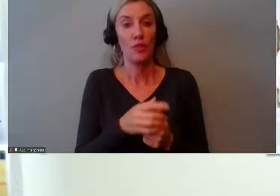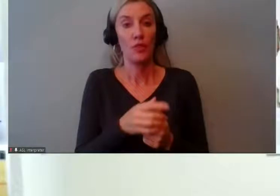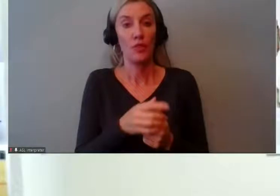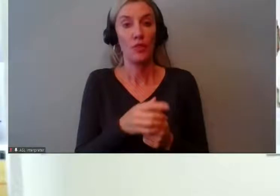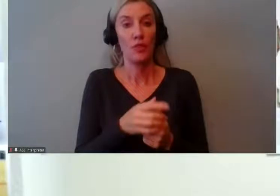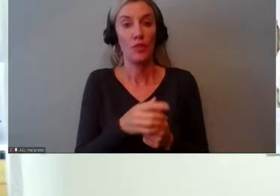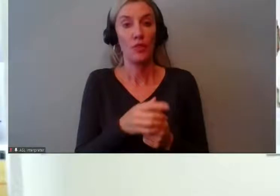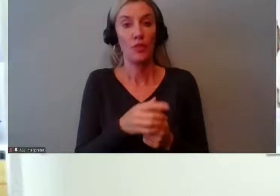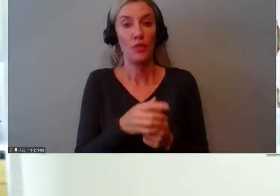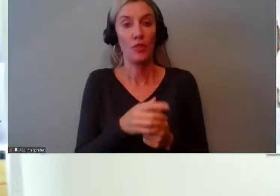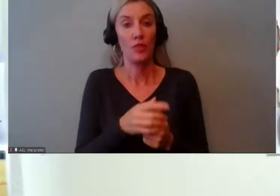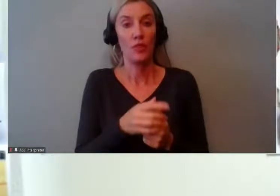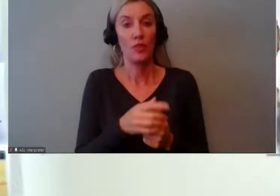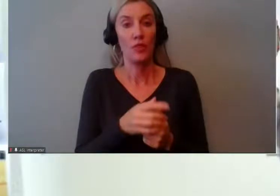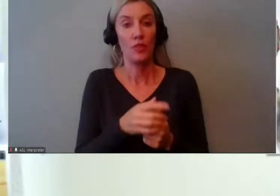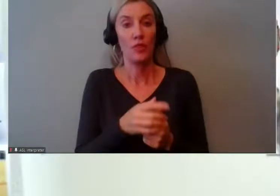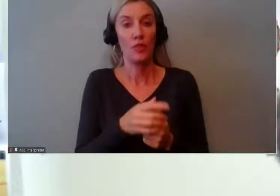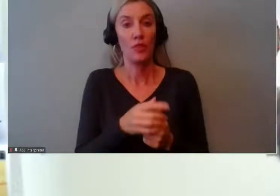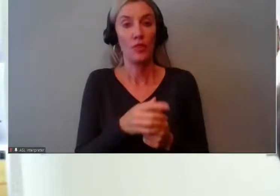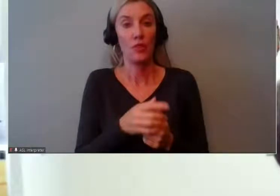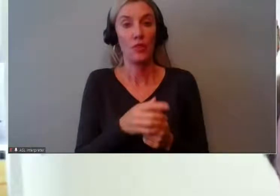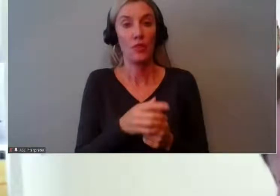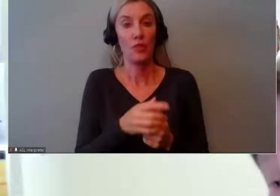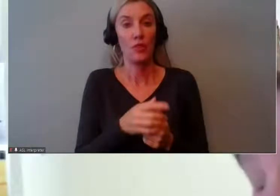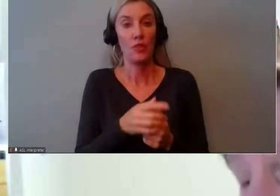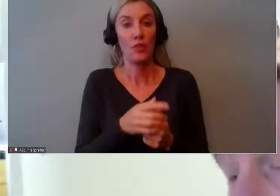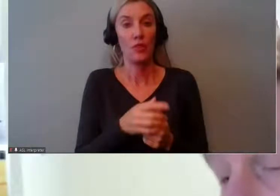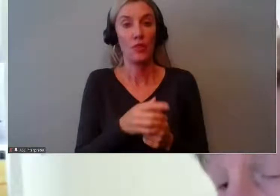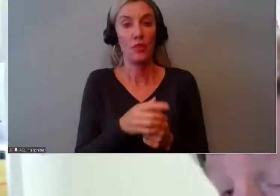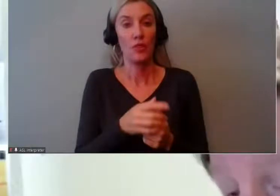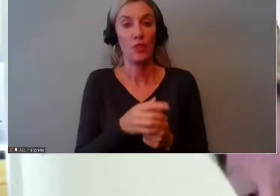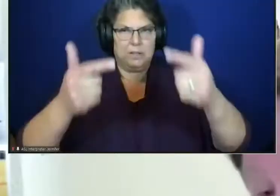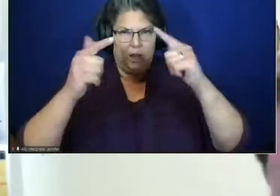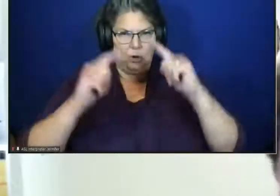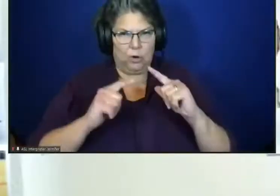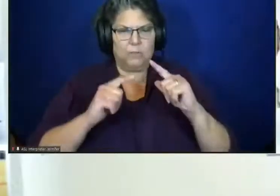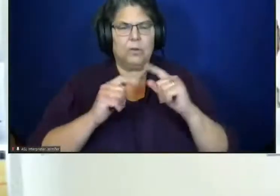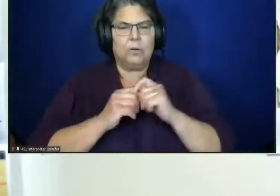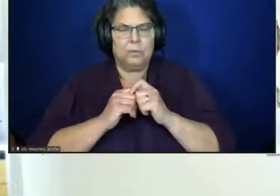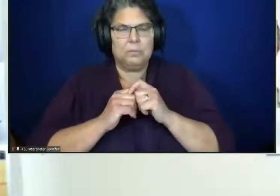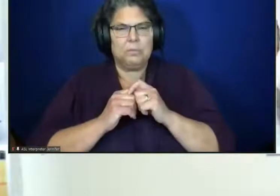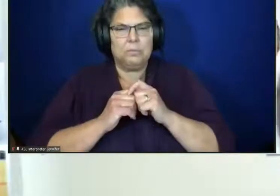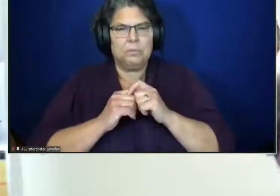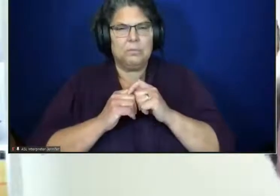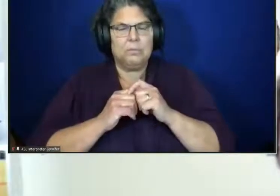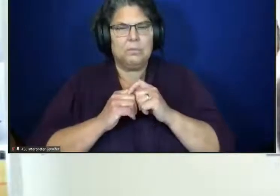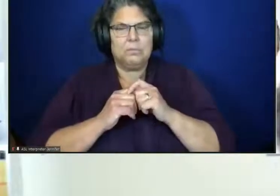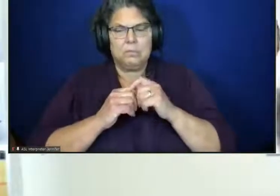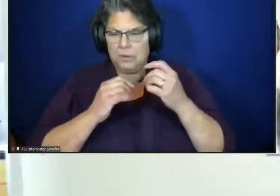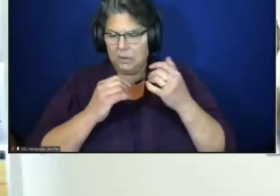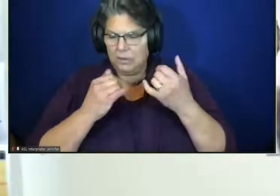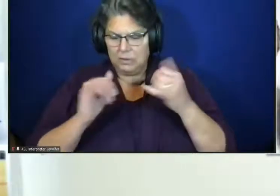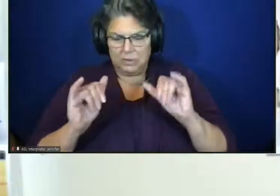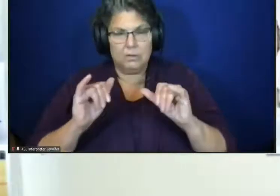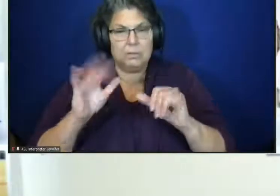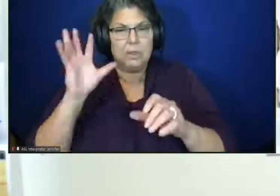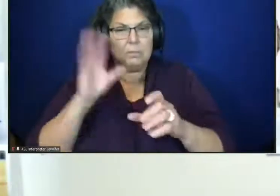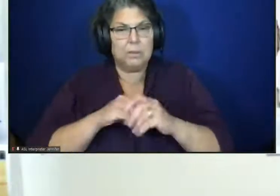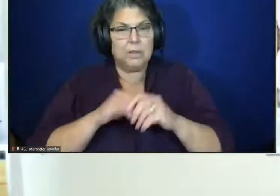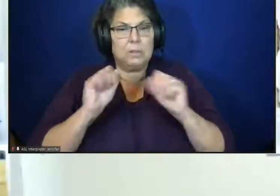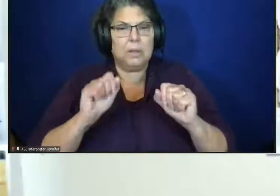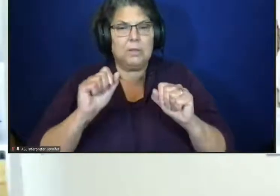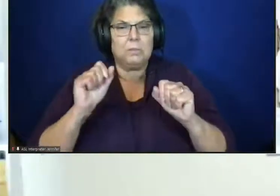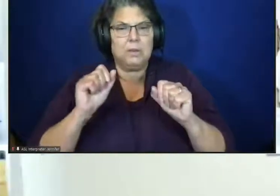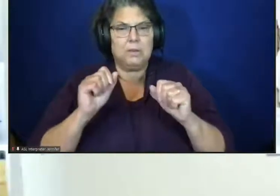and now they're all rethinking that. Still, they build in the possibility of not taking away